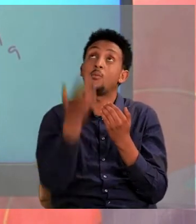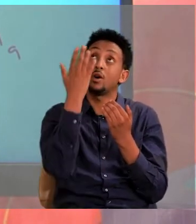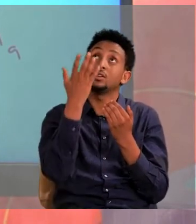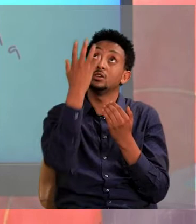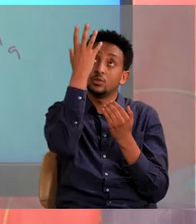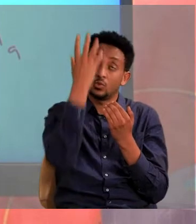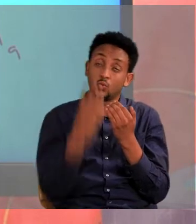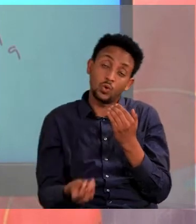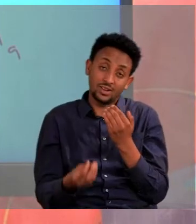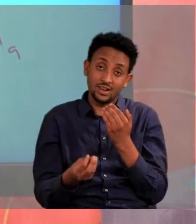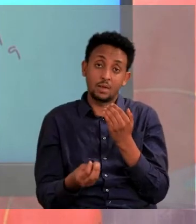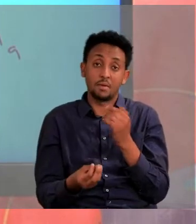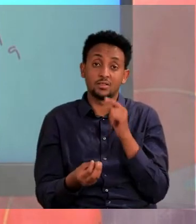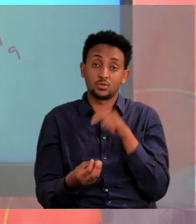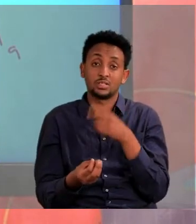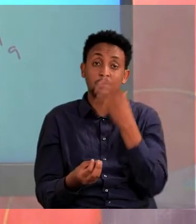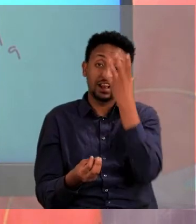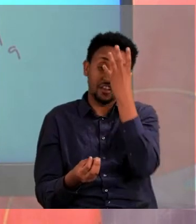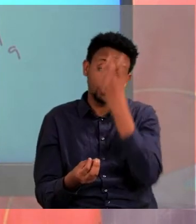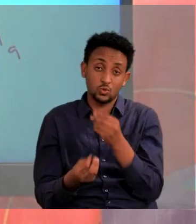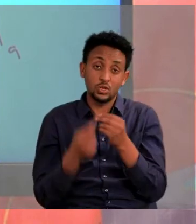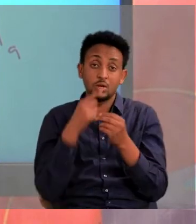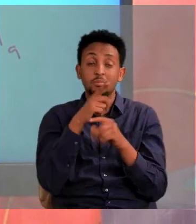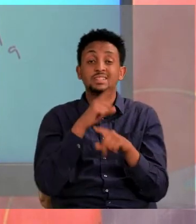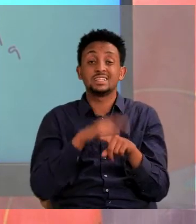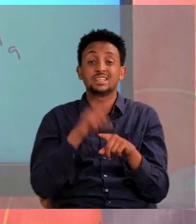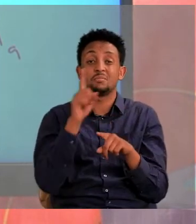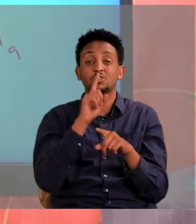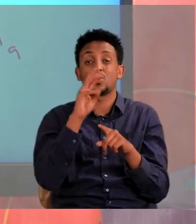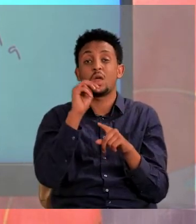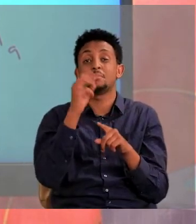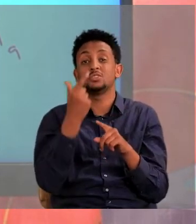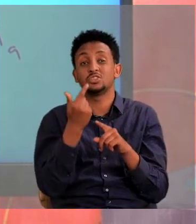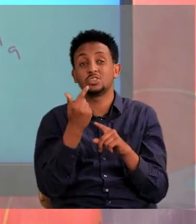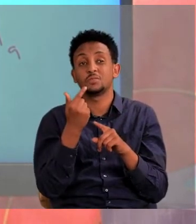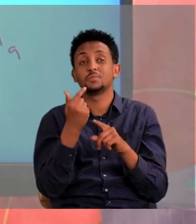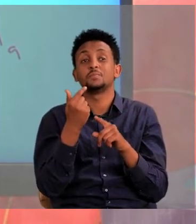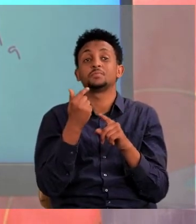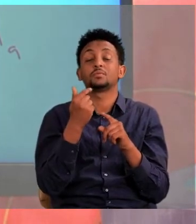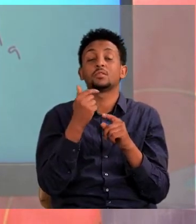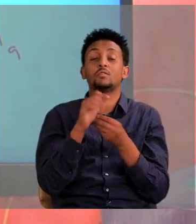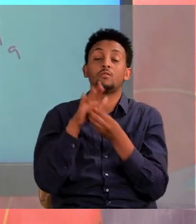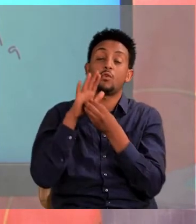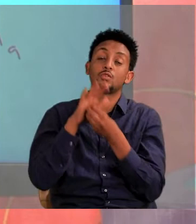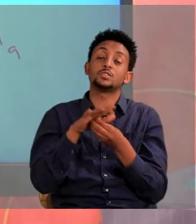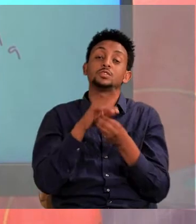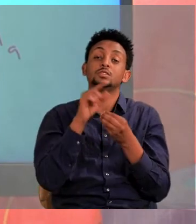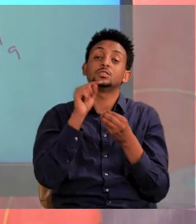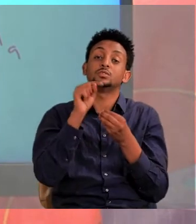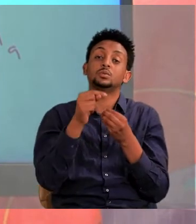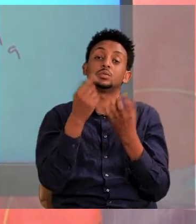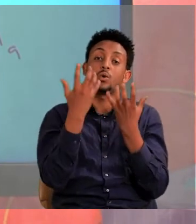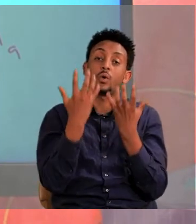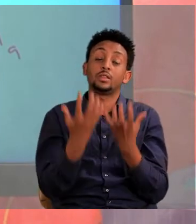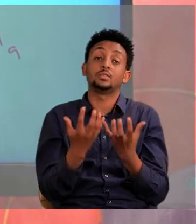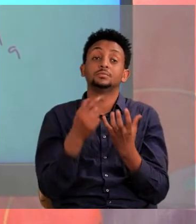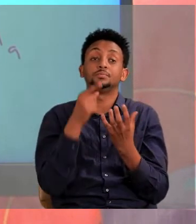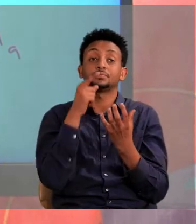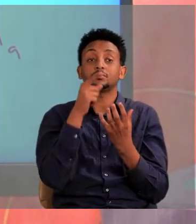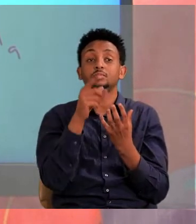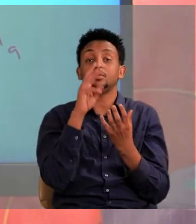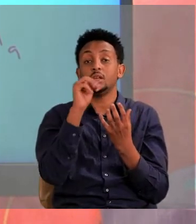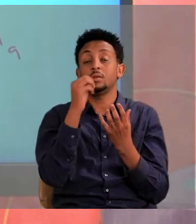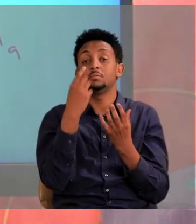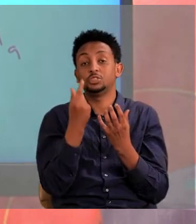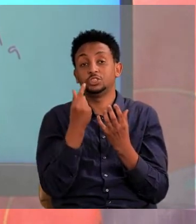are performing work against gravity. In this case, mg, the force exerted is due to the weight of the object,